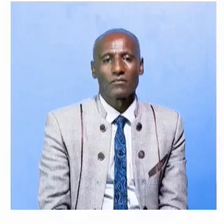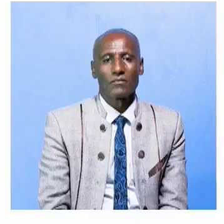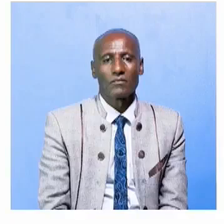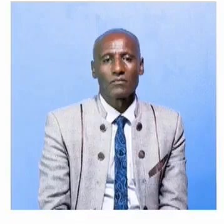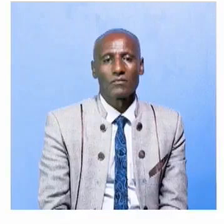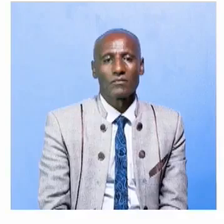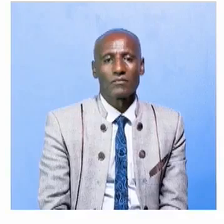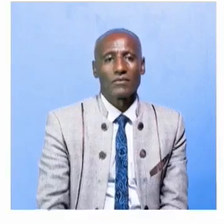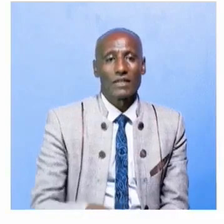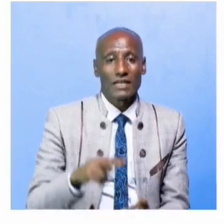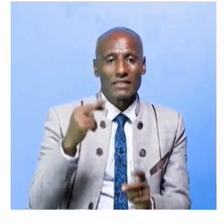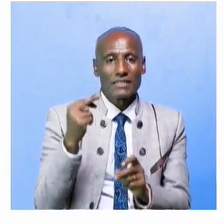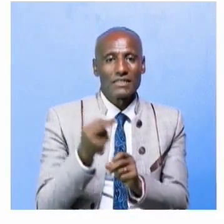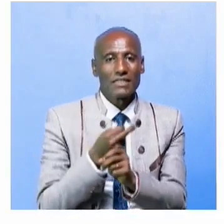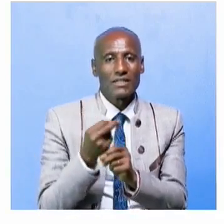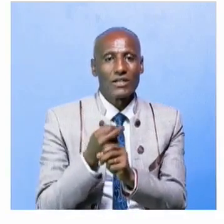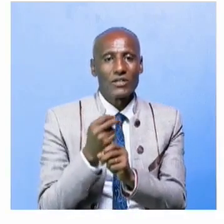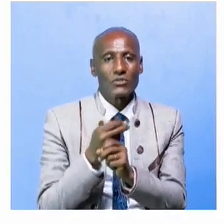Its natural